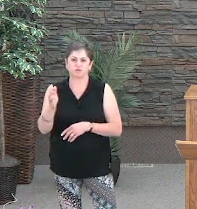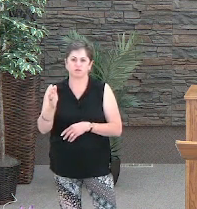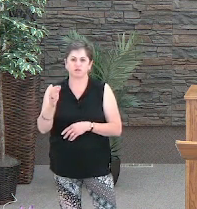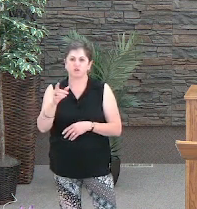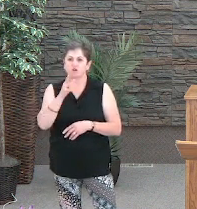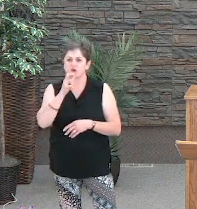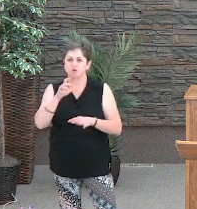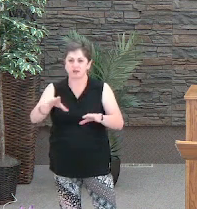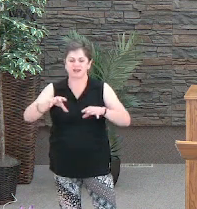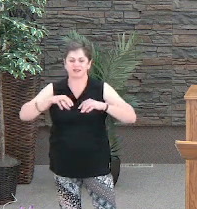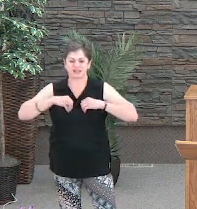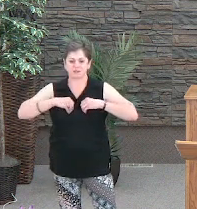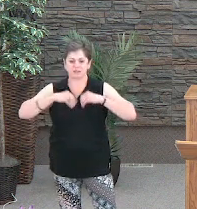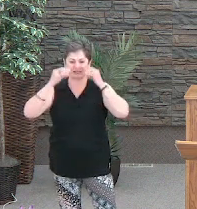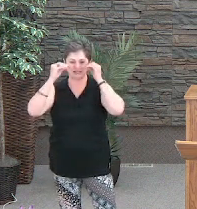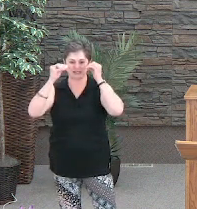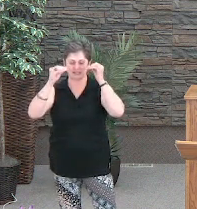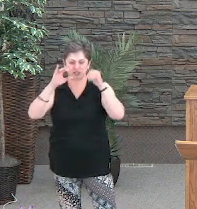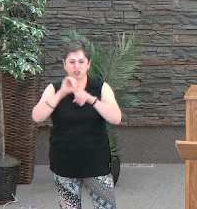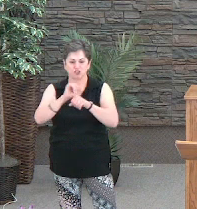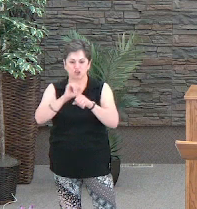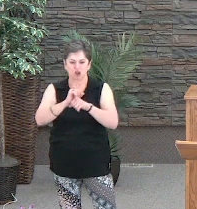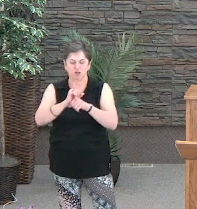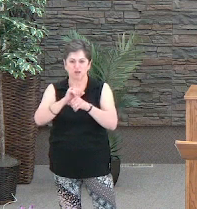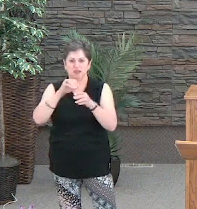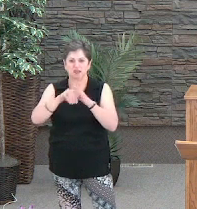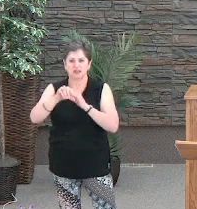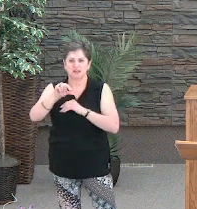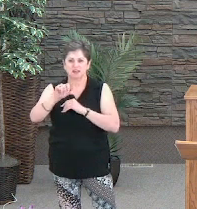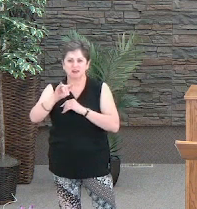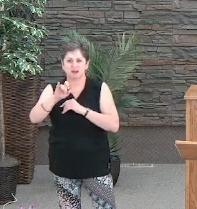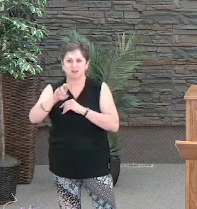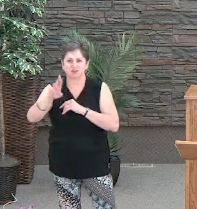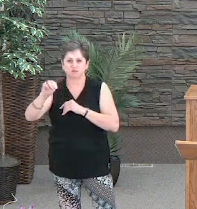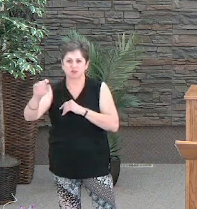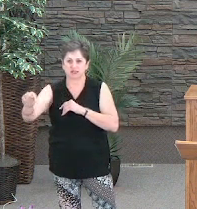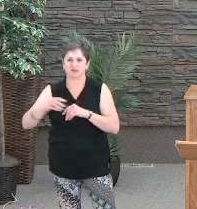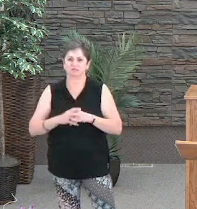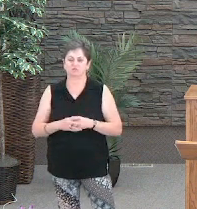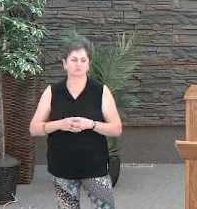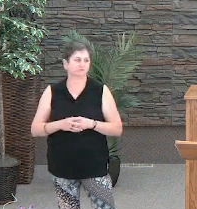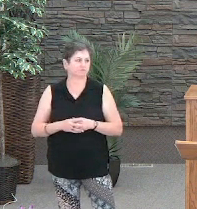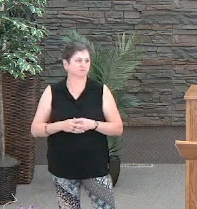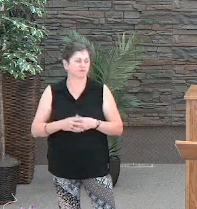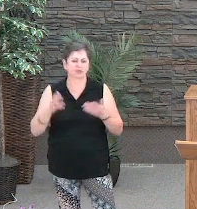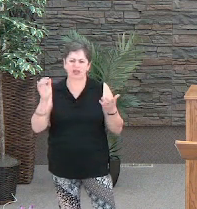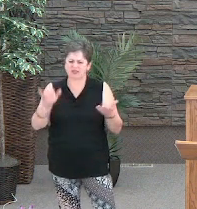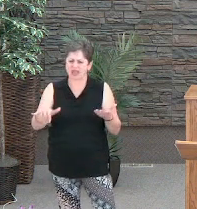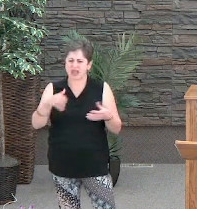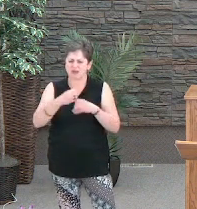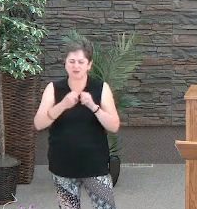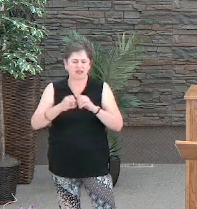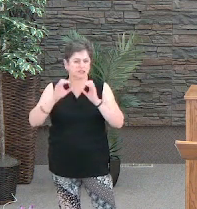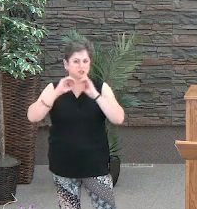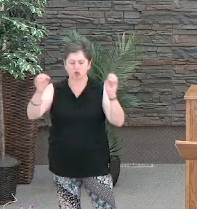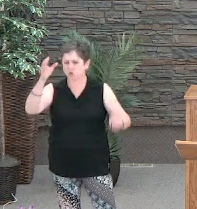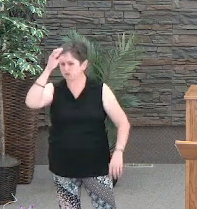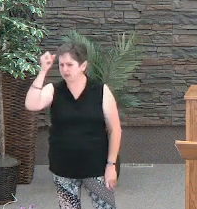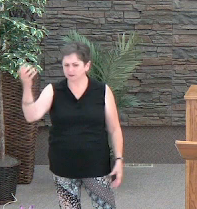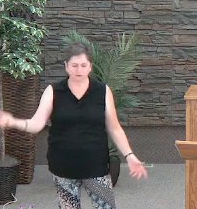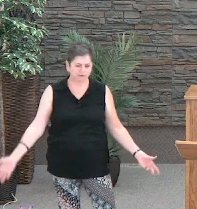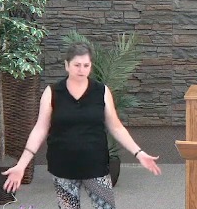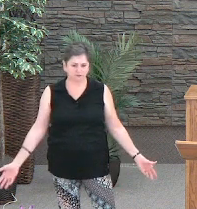who had accepted a teaching job, of all things, in Geyser, Montana. That makes absolutely no